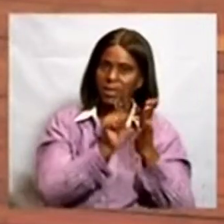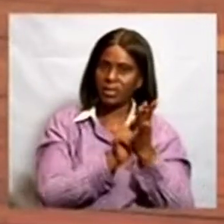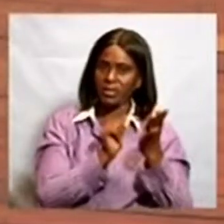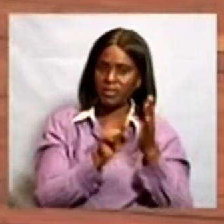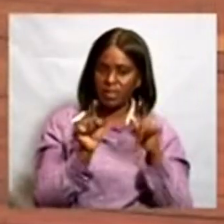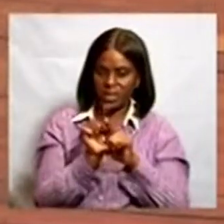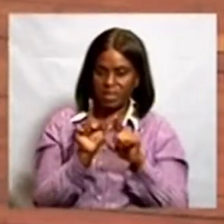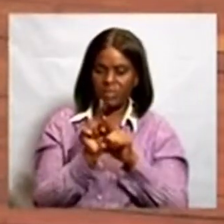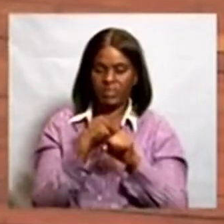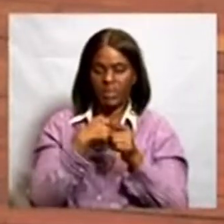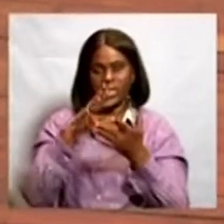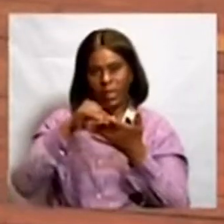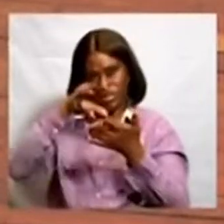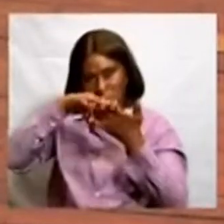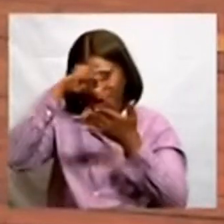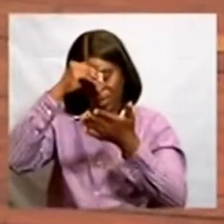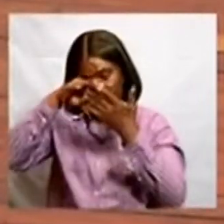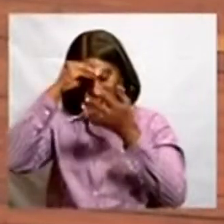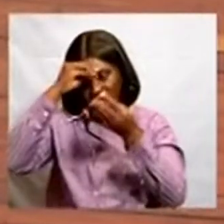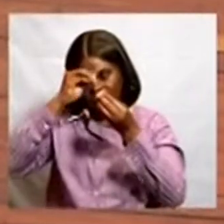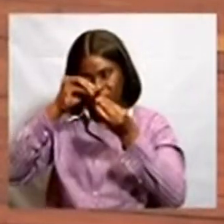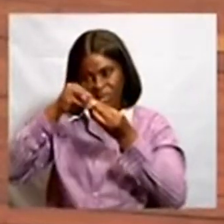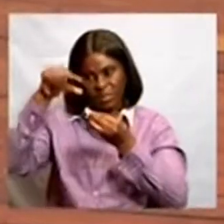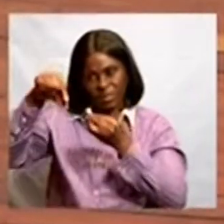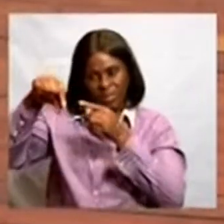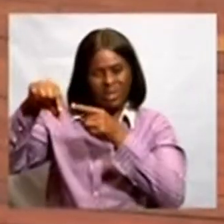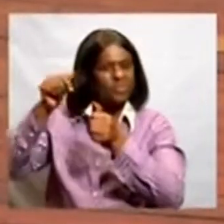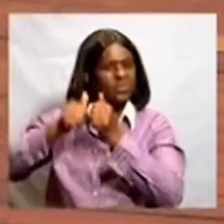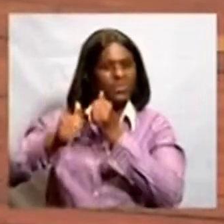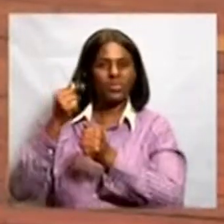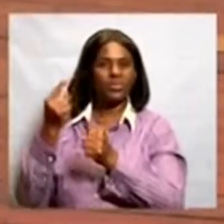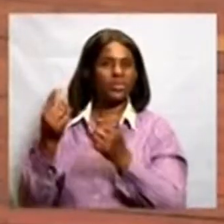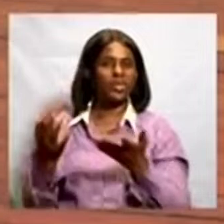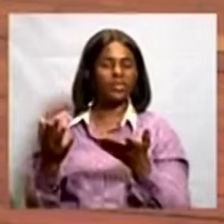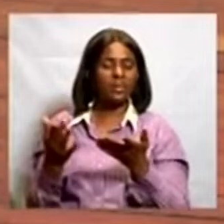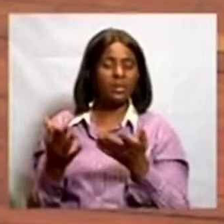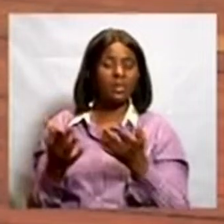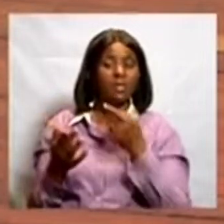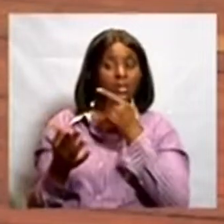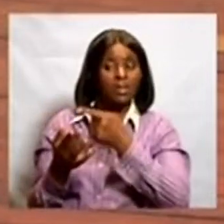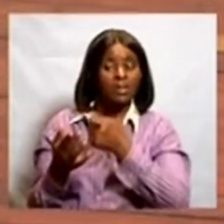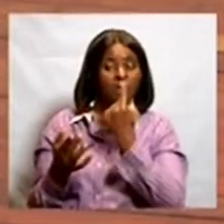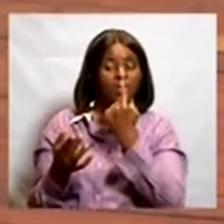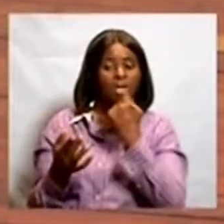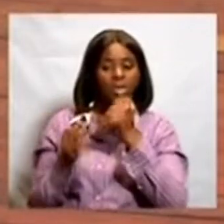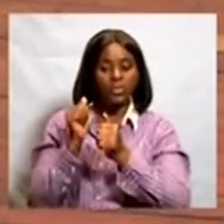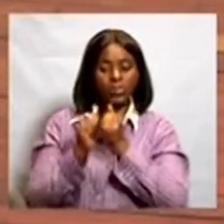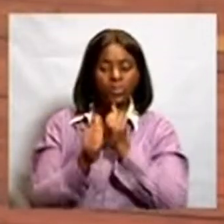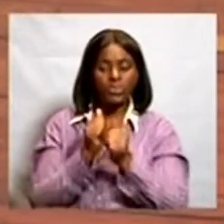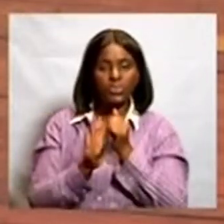I wanted to learn more. Which qualification is this? Is it the one that